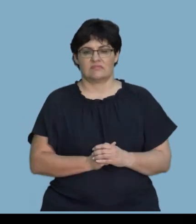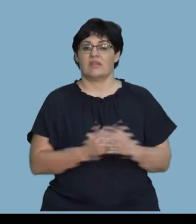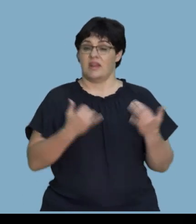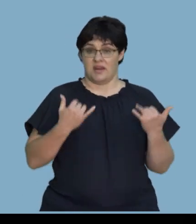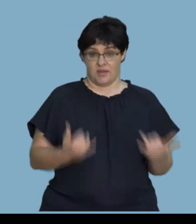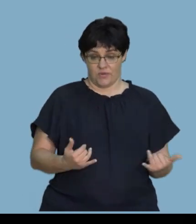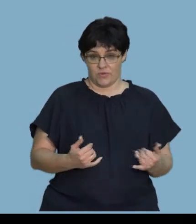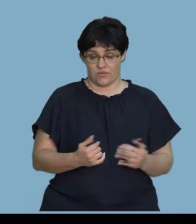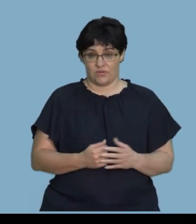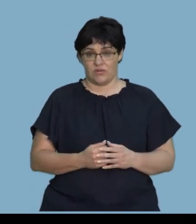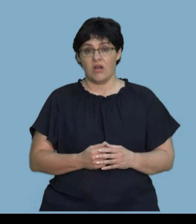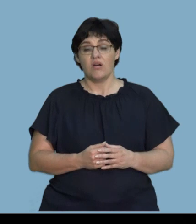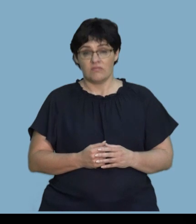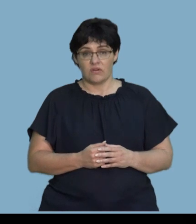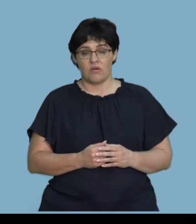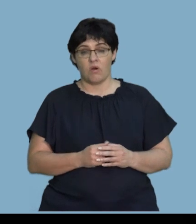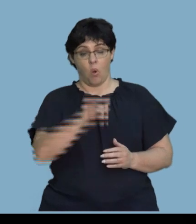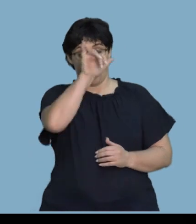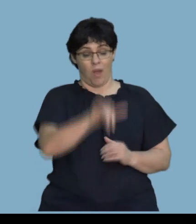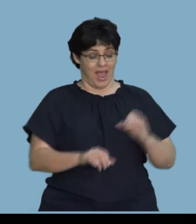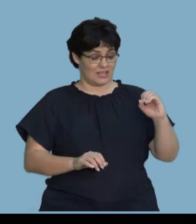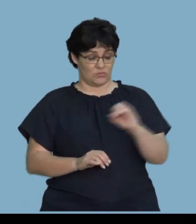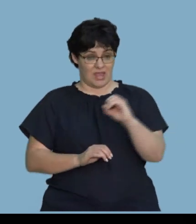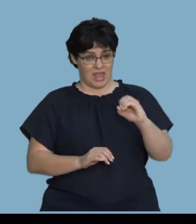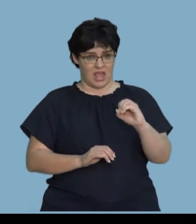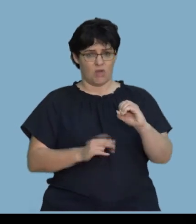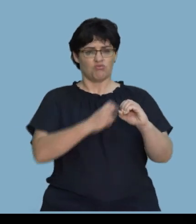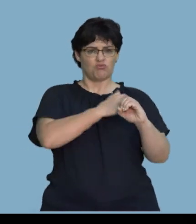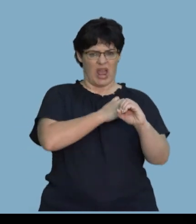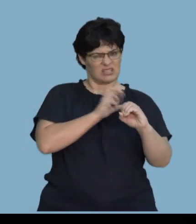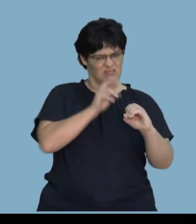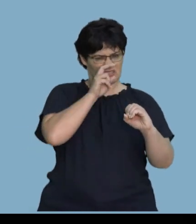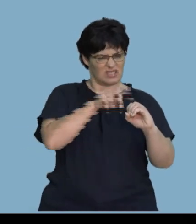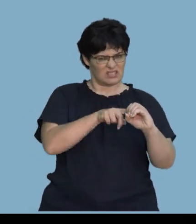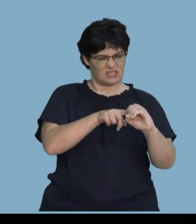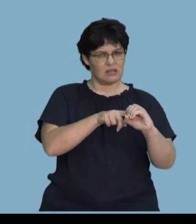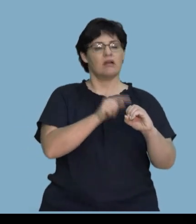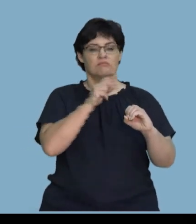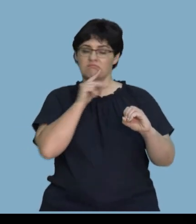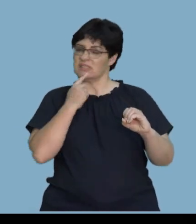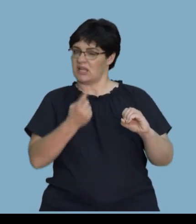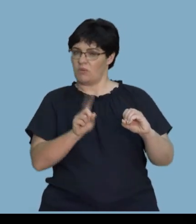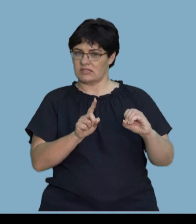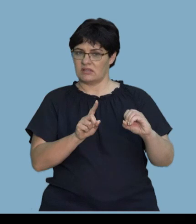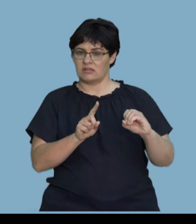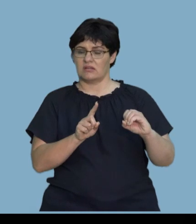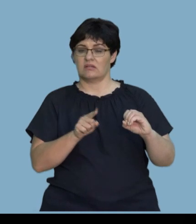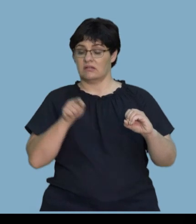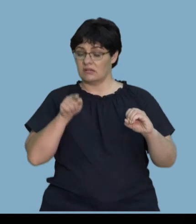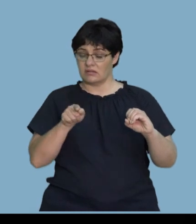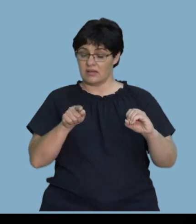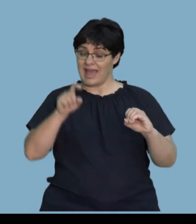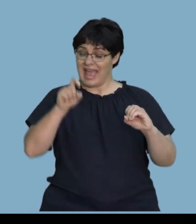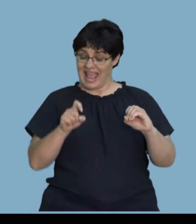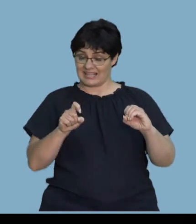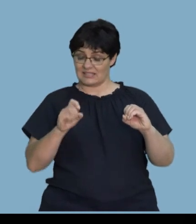now for sphere y to be at rest, it means then we can immediately deduce that there is a force by sphere x